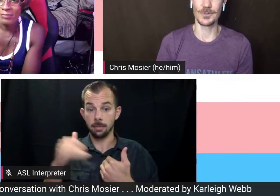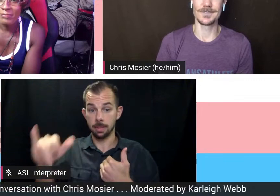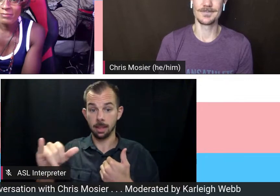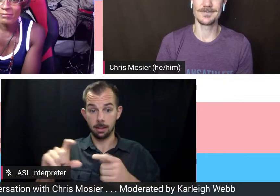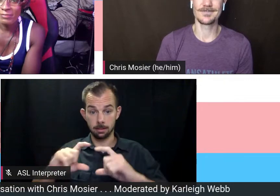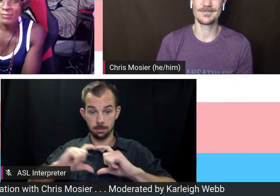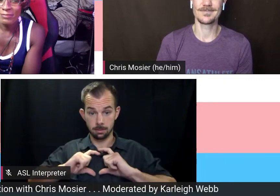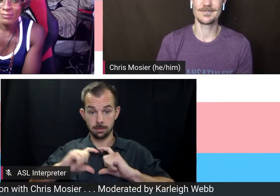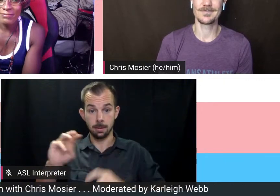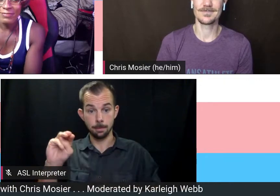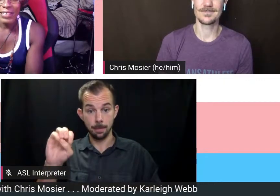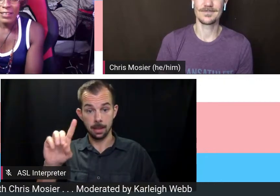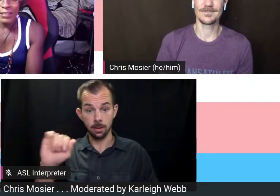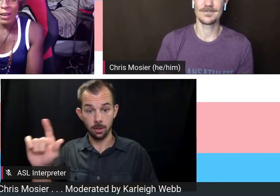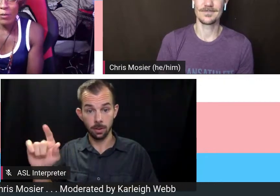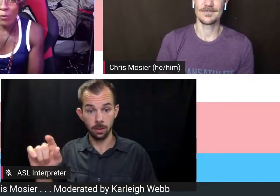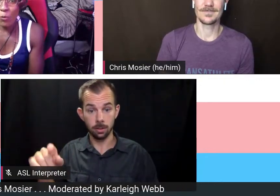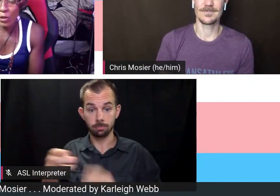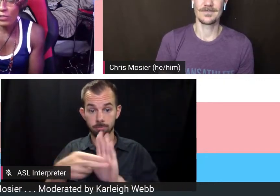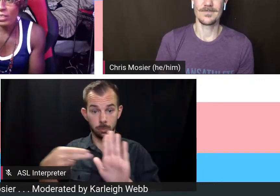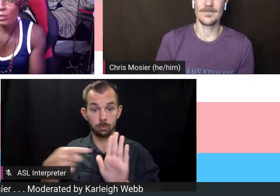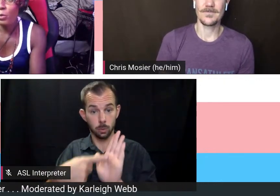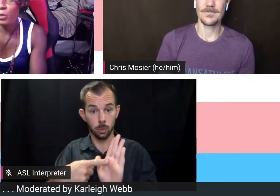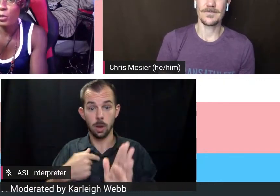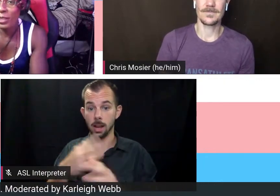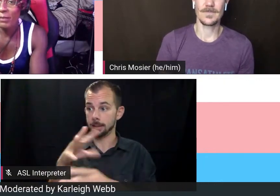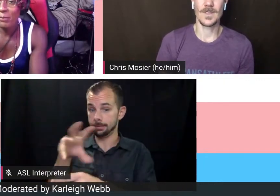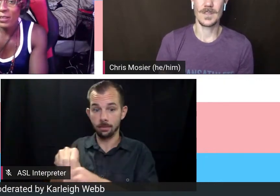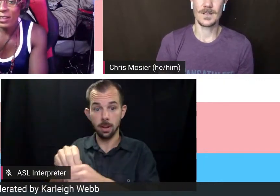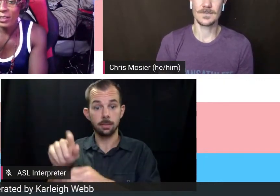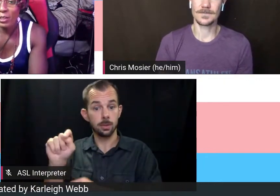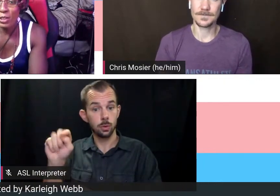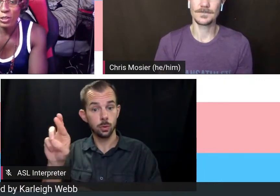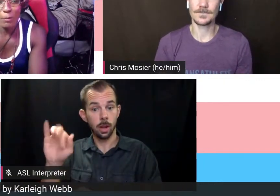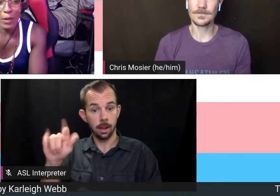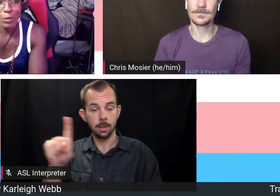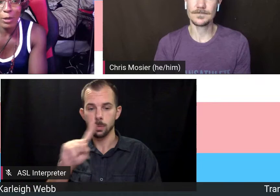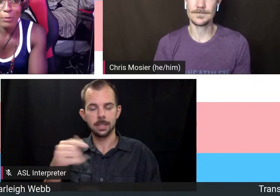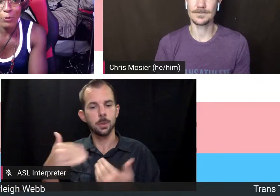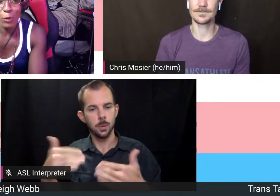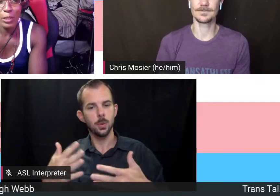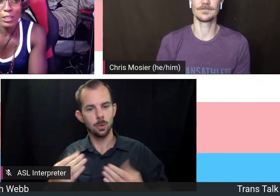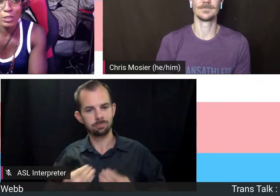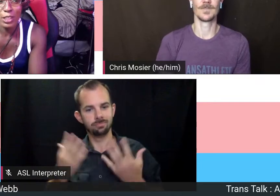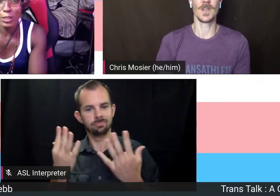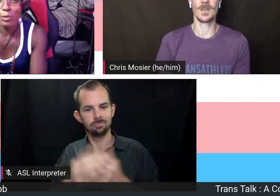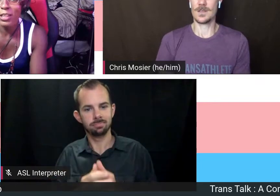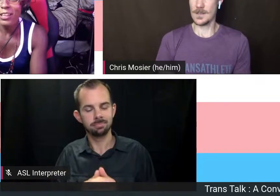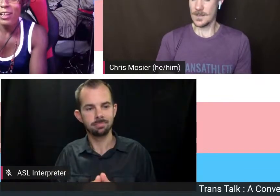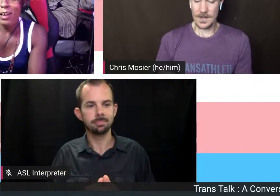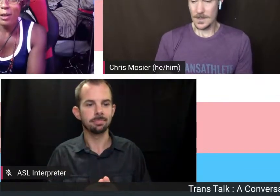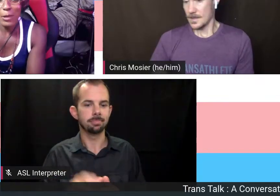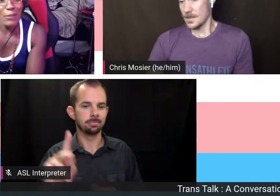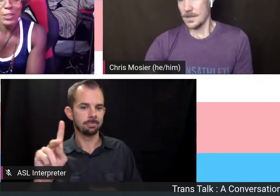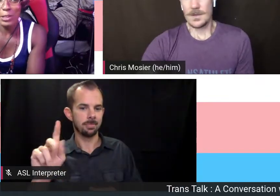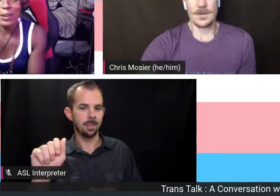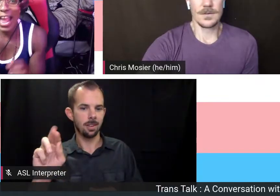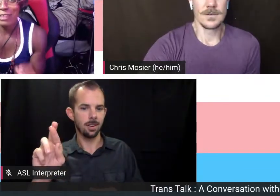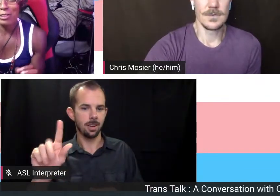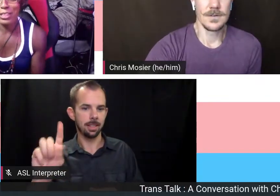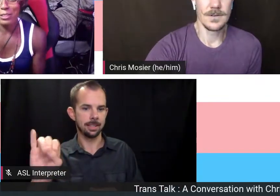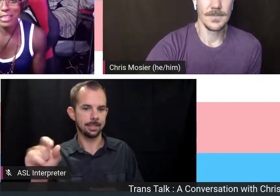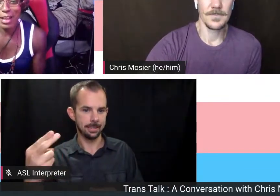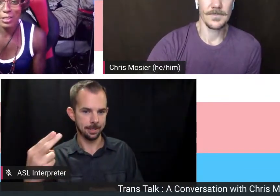it's incredible. Now, one thing that you were doing in addition, and by the way, before we continue, we have